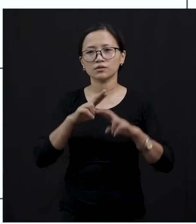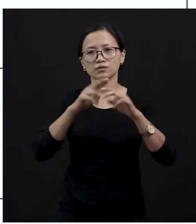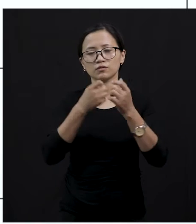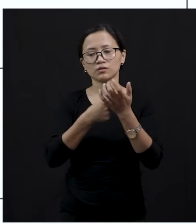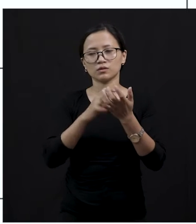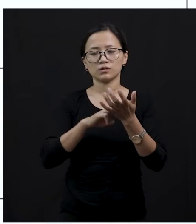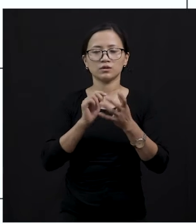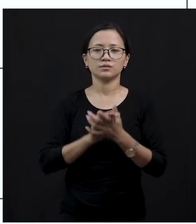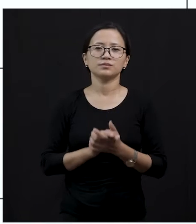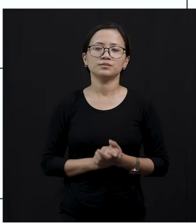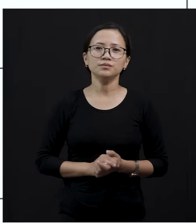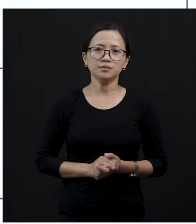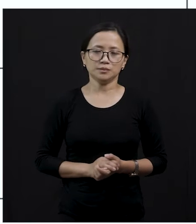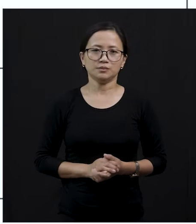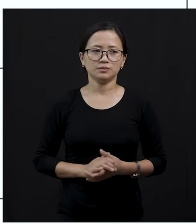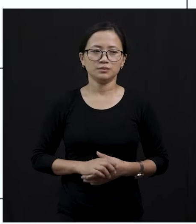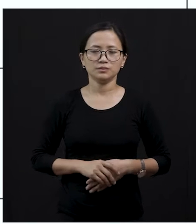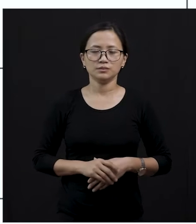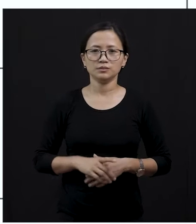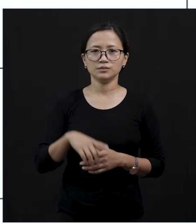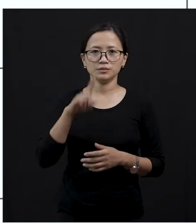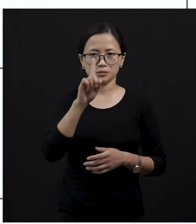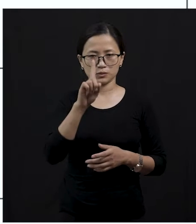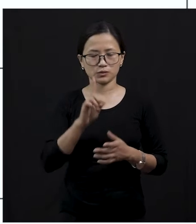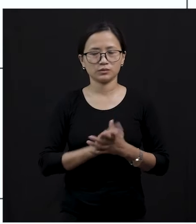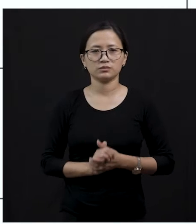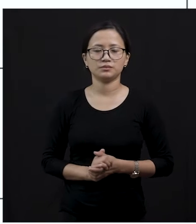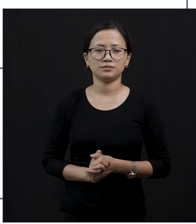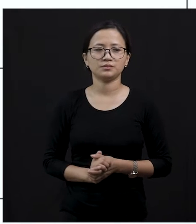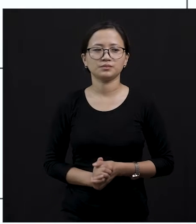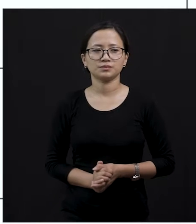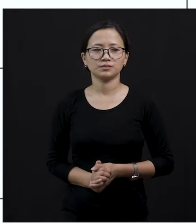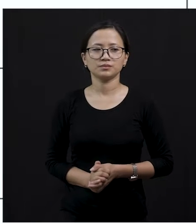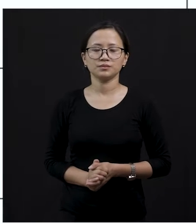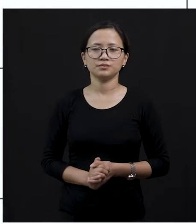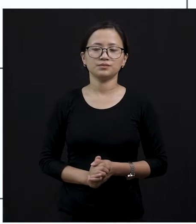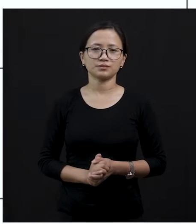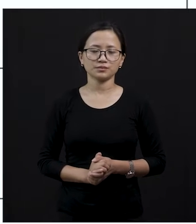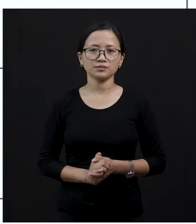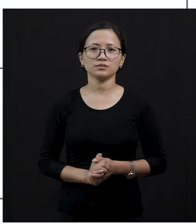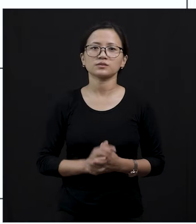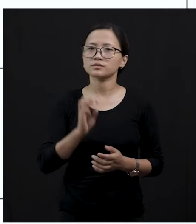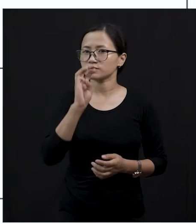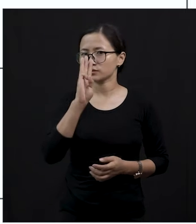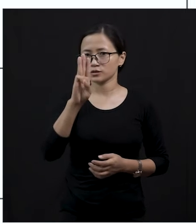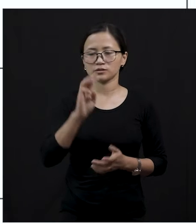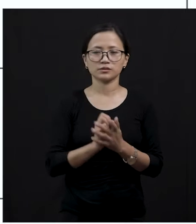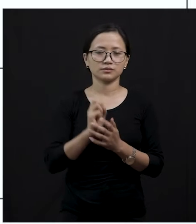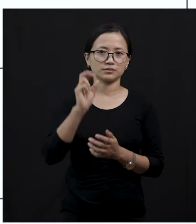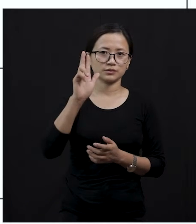expanded form. All right, the in the first row one we have number